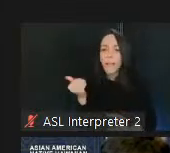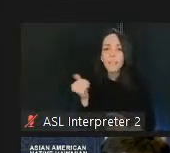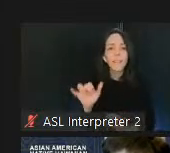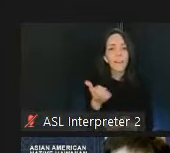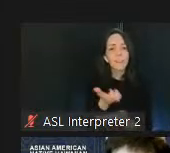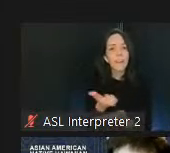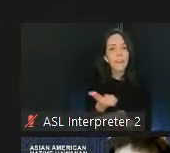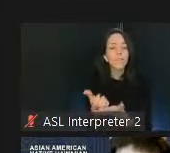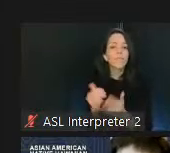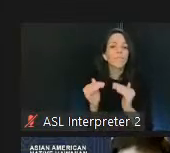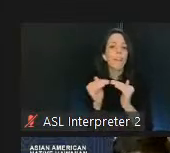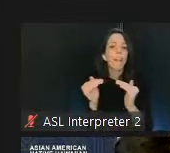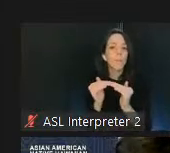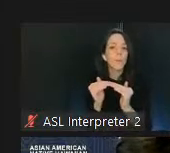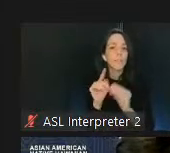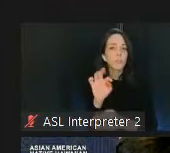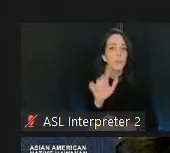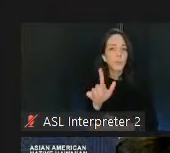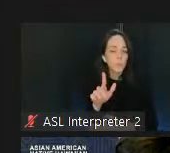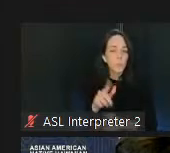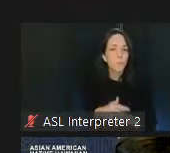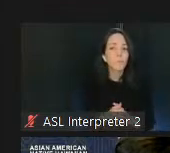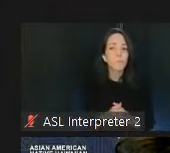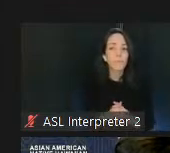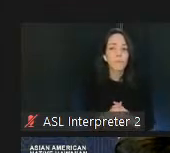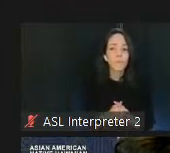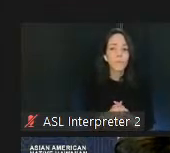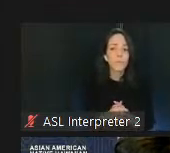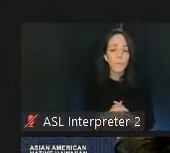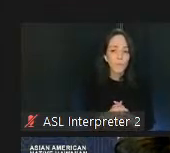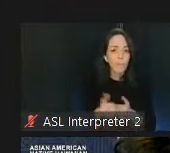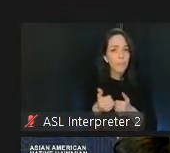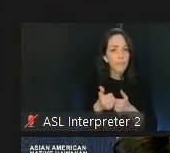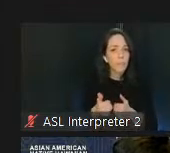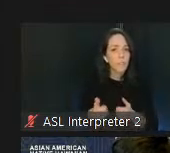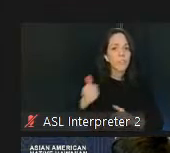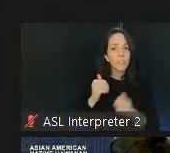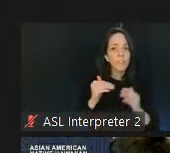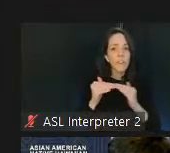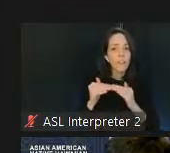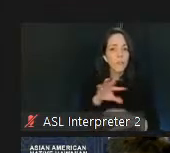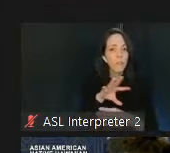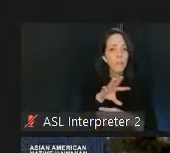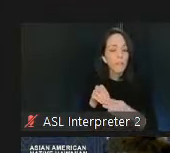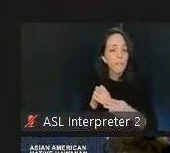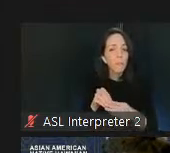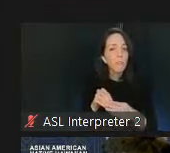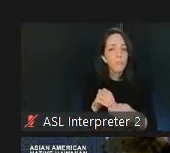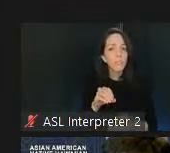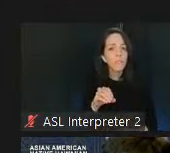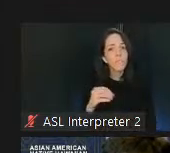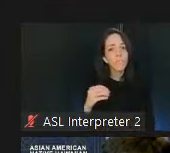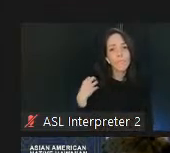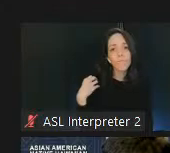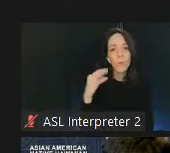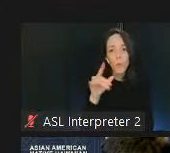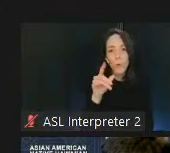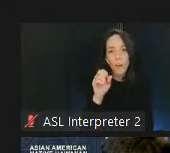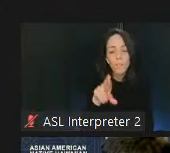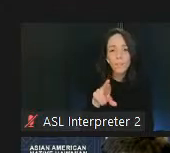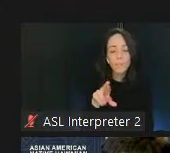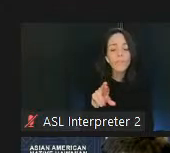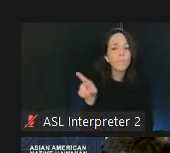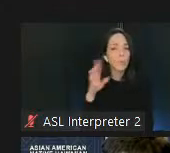Equity. Our Chief Equity and Inclusion Officer, Latricia Tillman, We'll have more to say about the budget equity